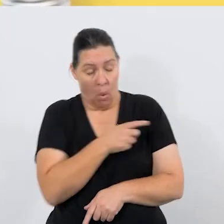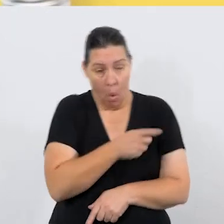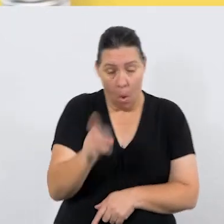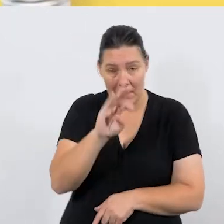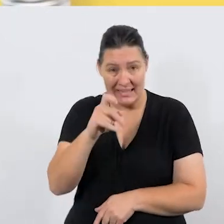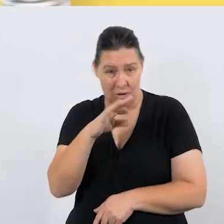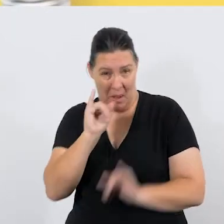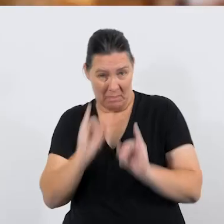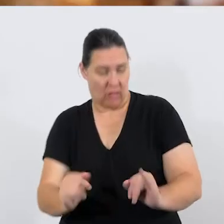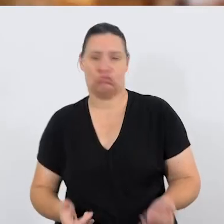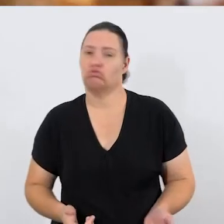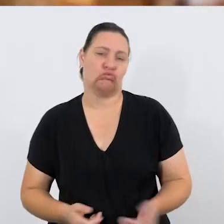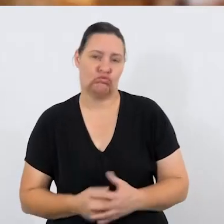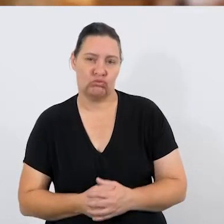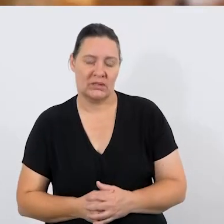is bad bacteria.